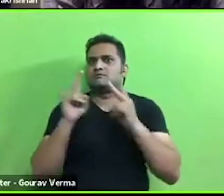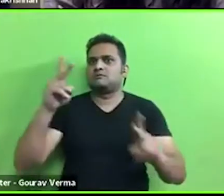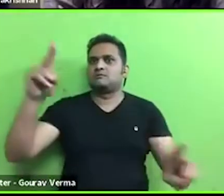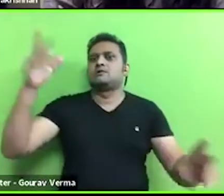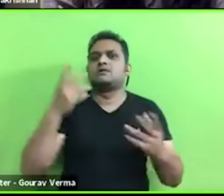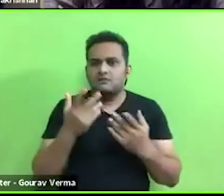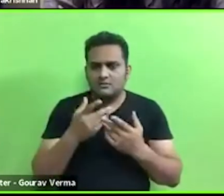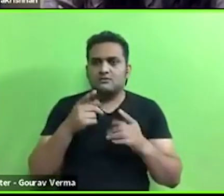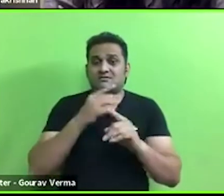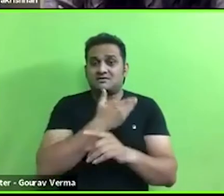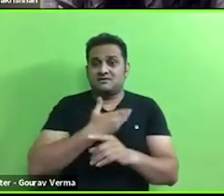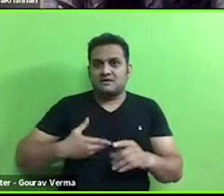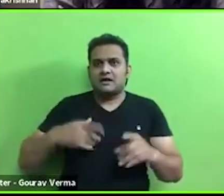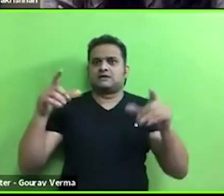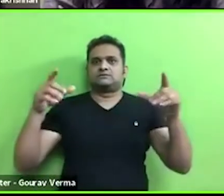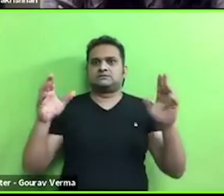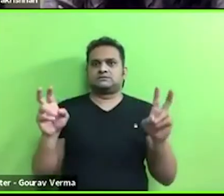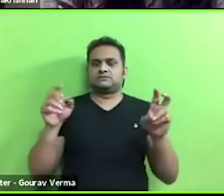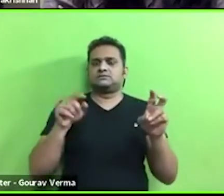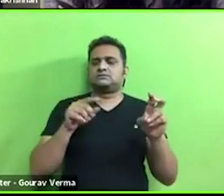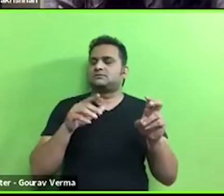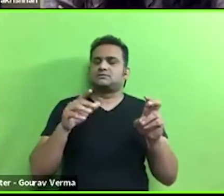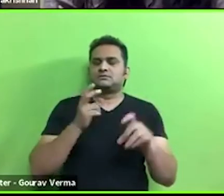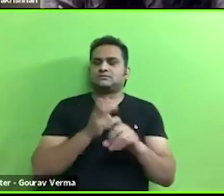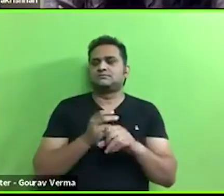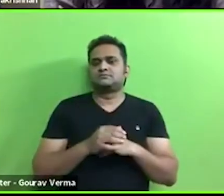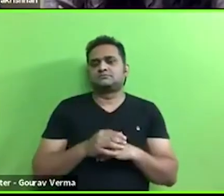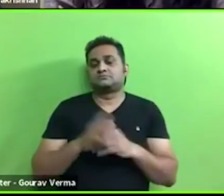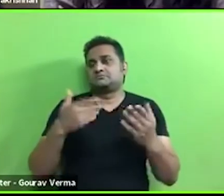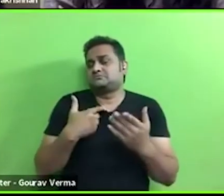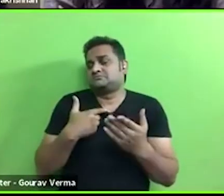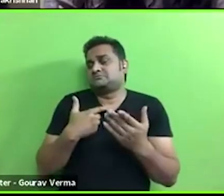a carrier, a vehicle. So I am more a